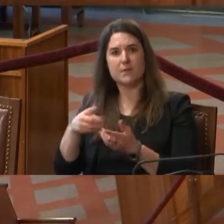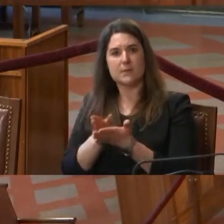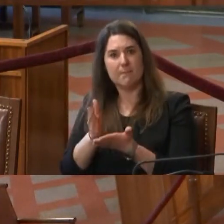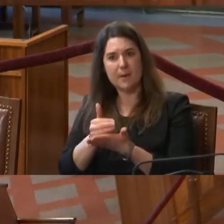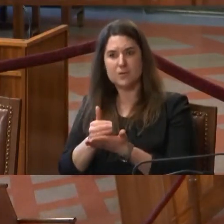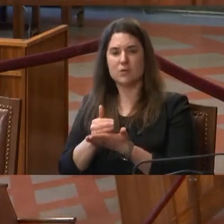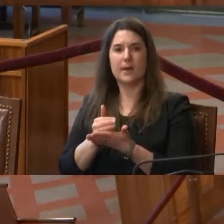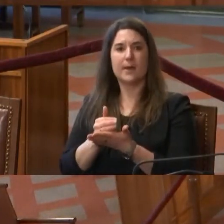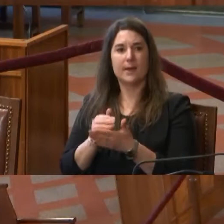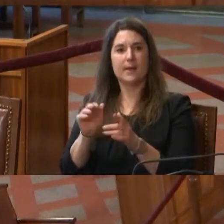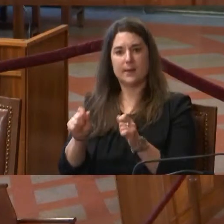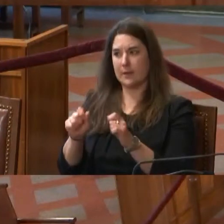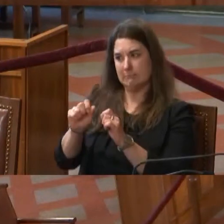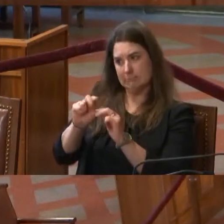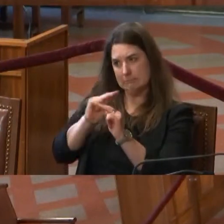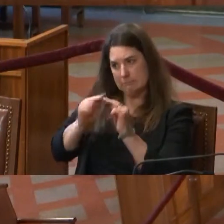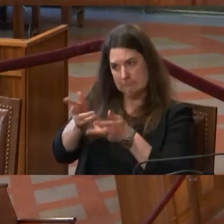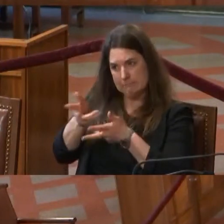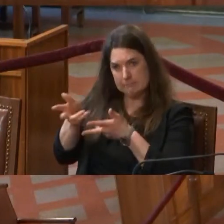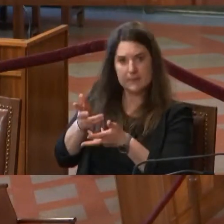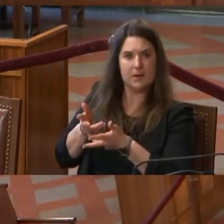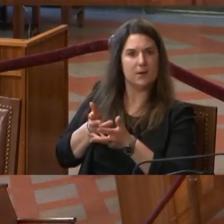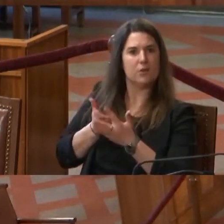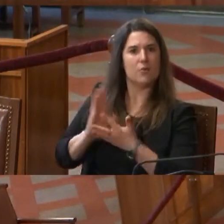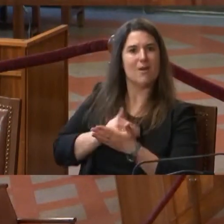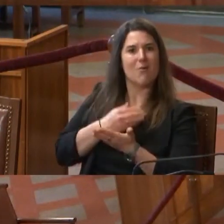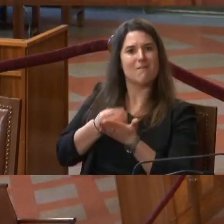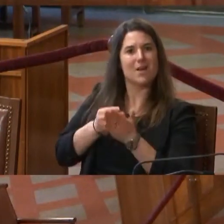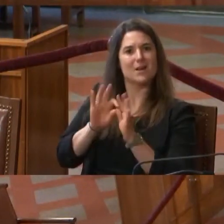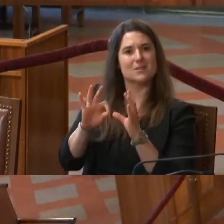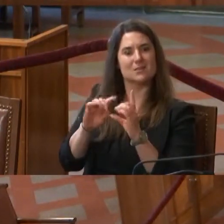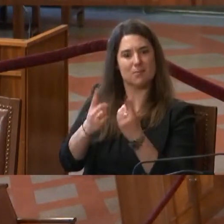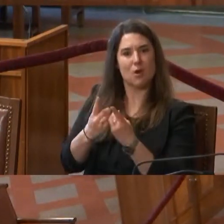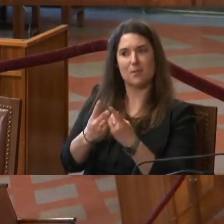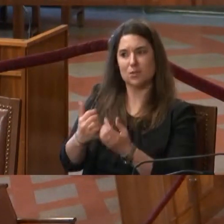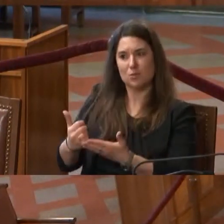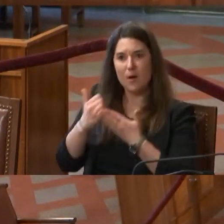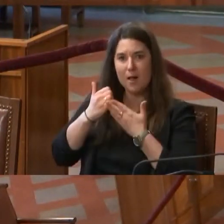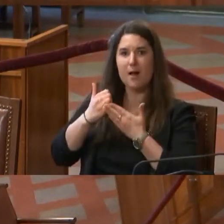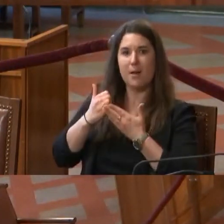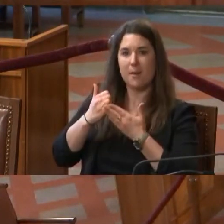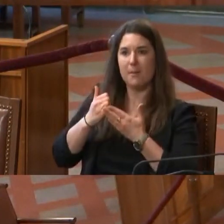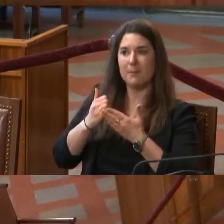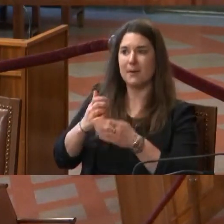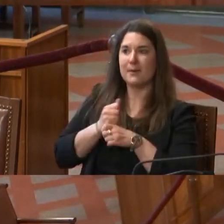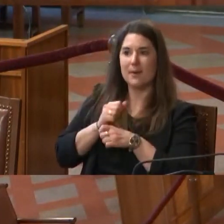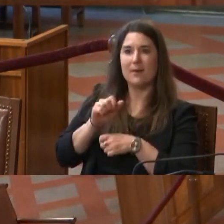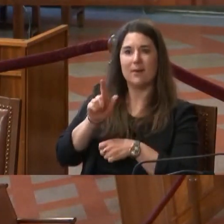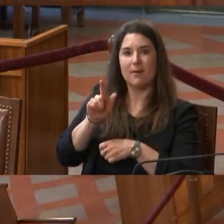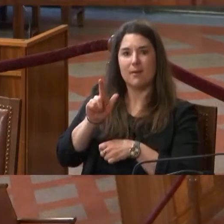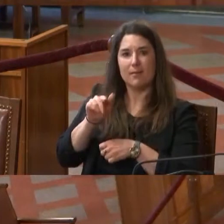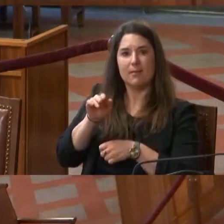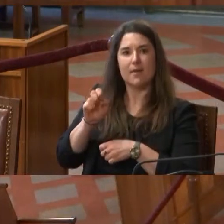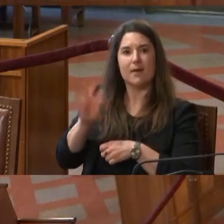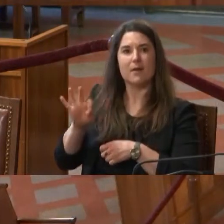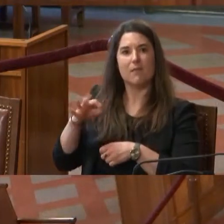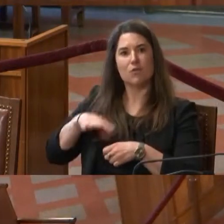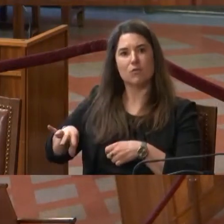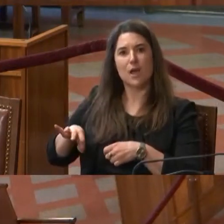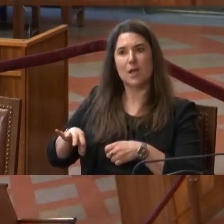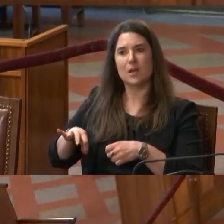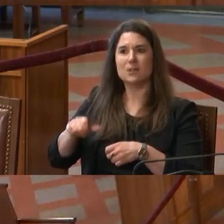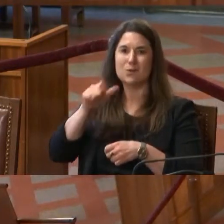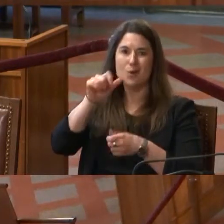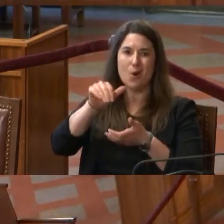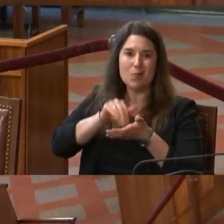can negotiate with our finance department to hopefully help us get a line of credit so that we don't have to, you know, make